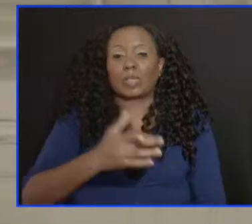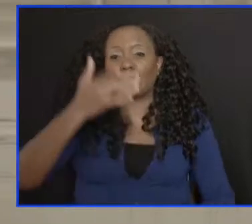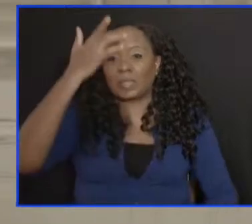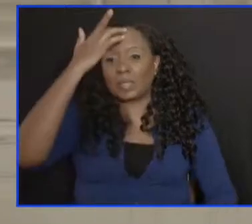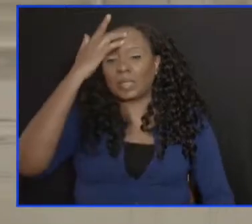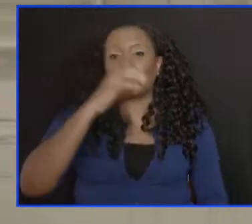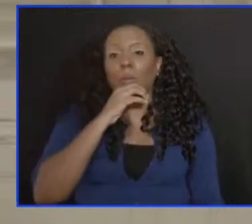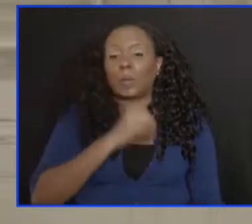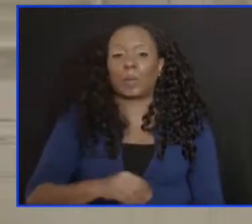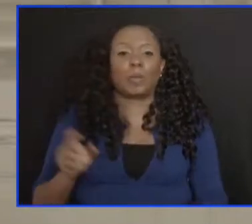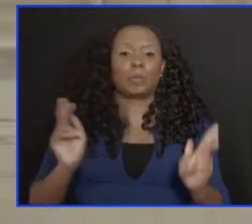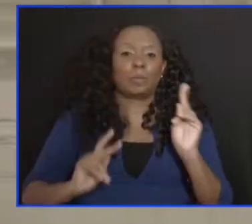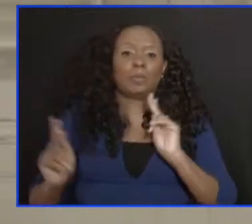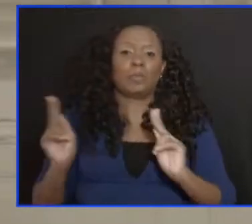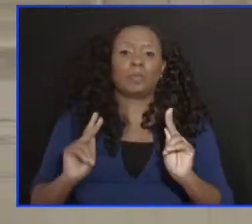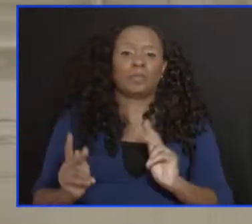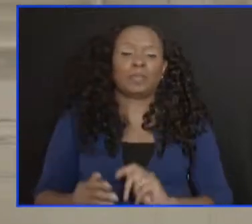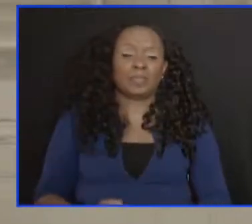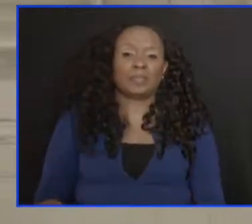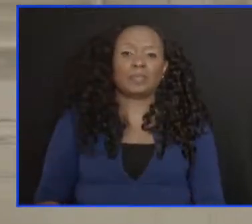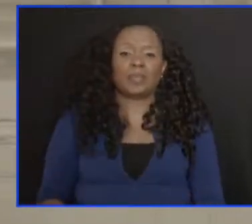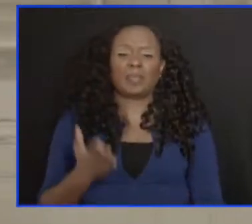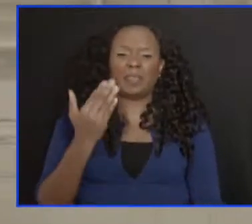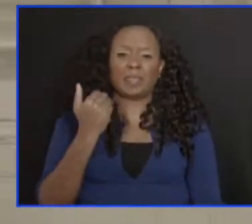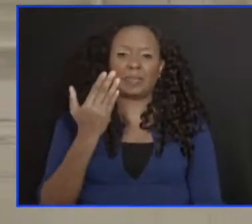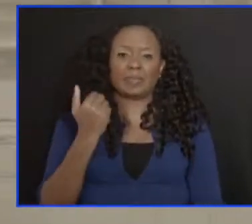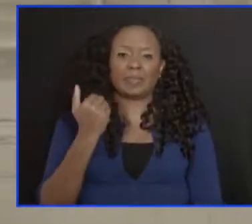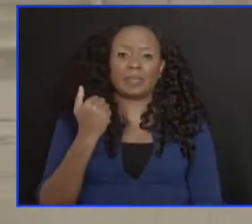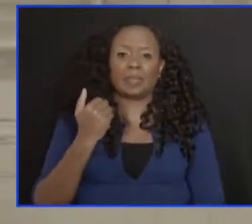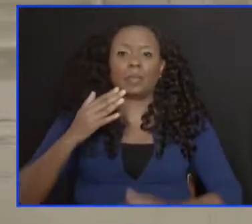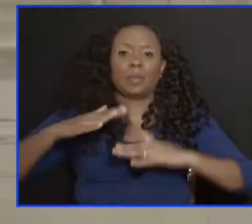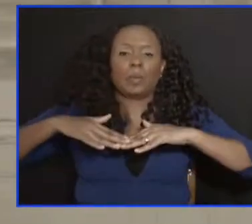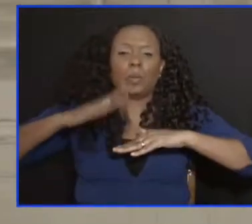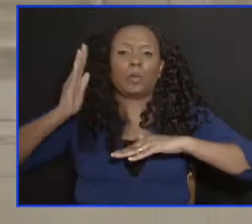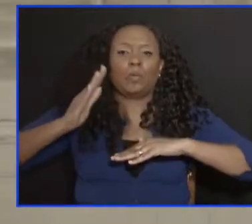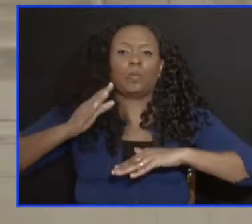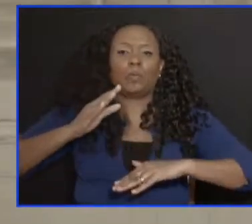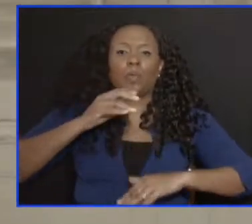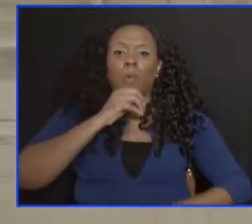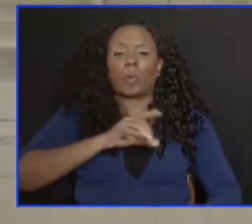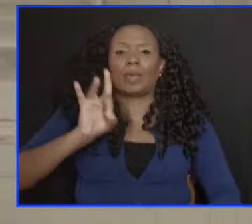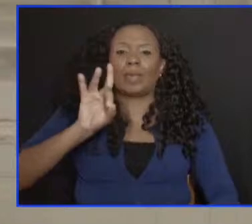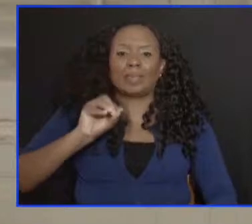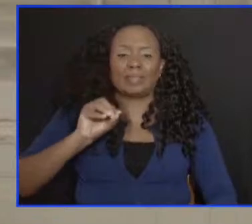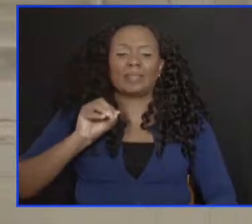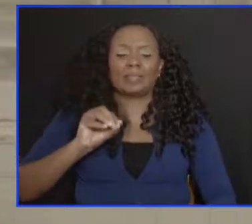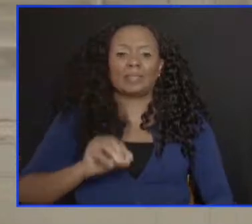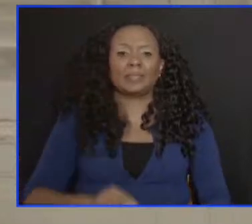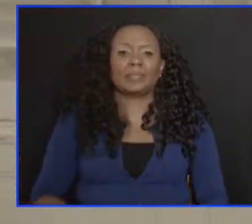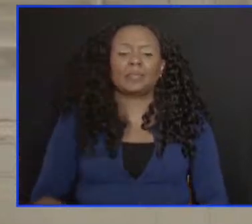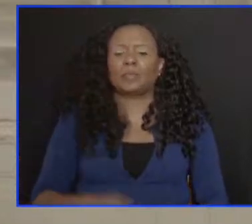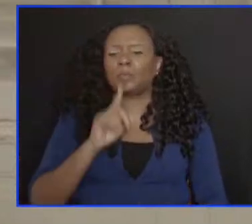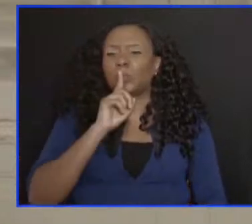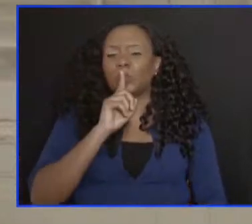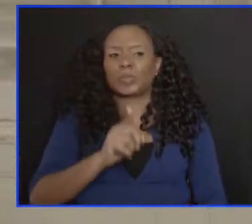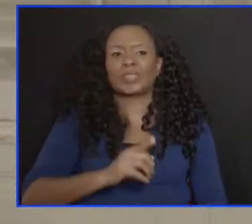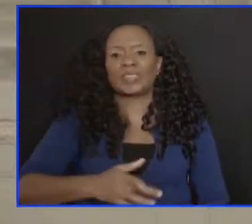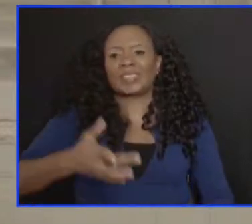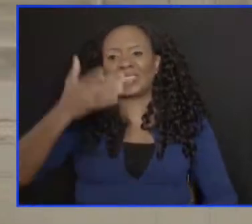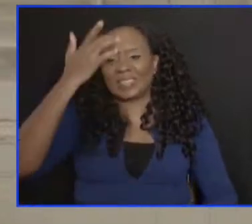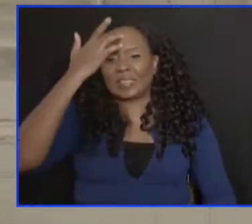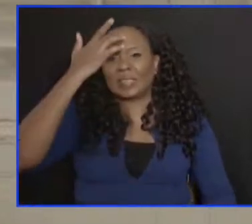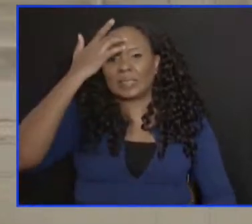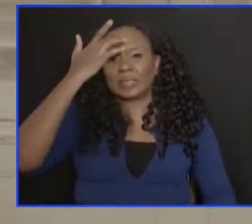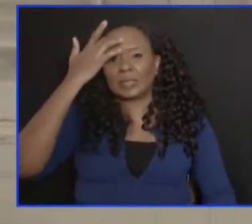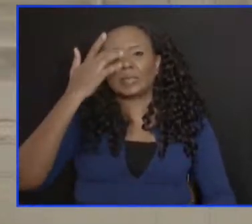elderly individuals, really above the age of 80, and it's really heartbreaking. They're very ill.